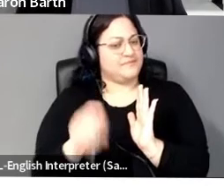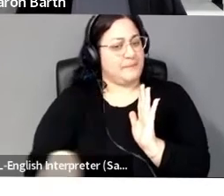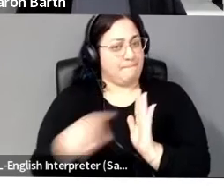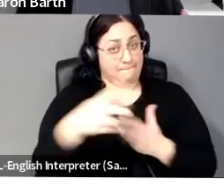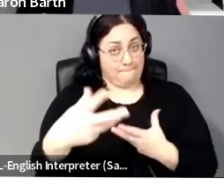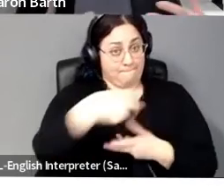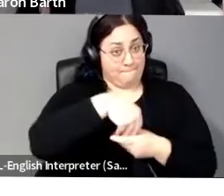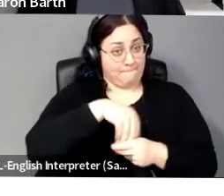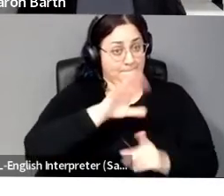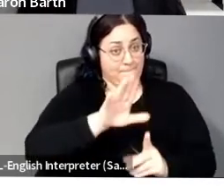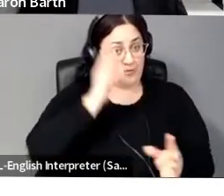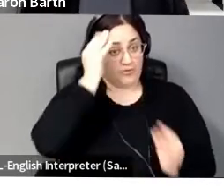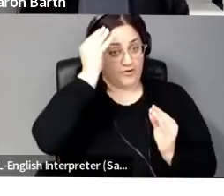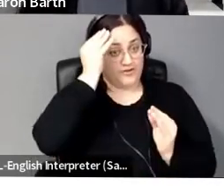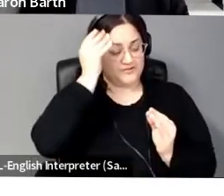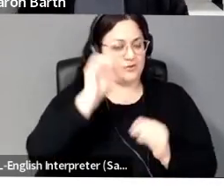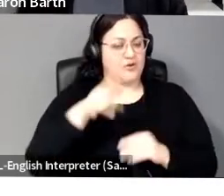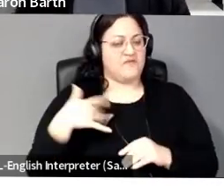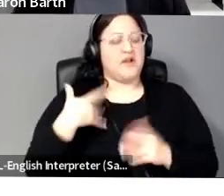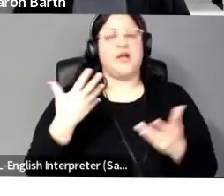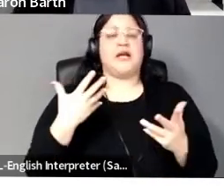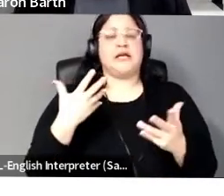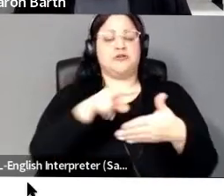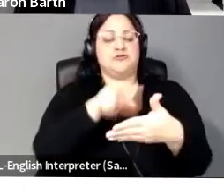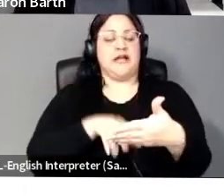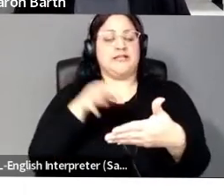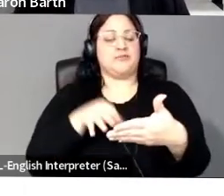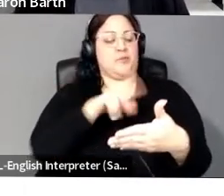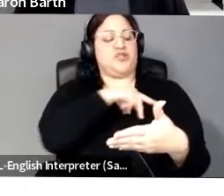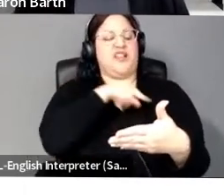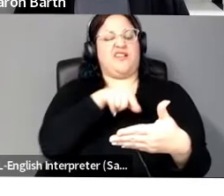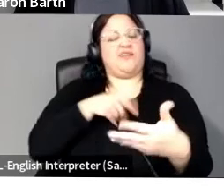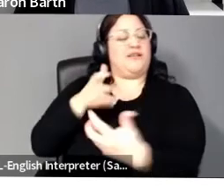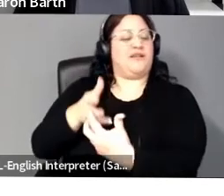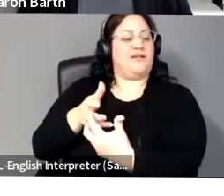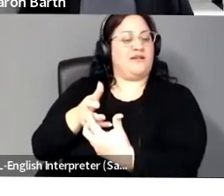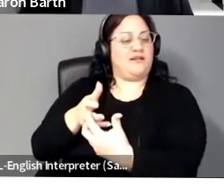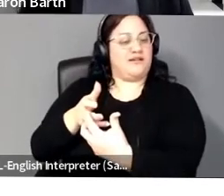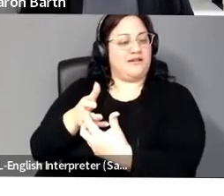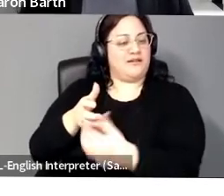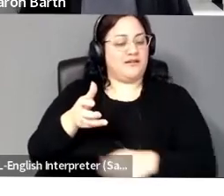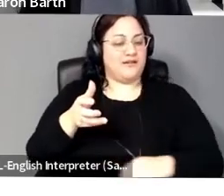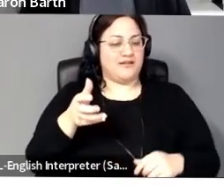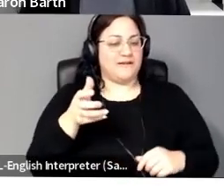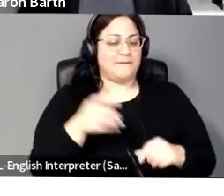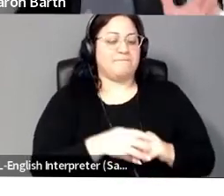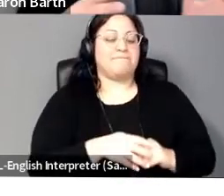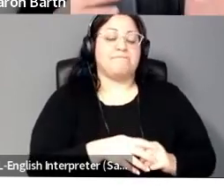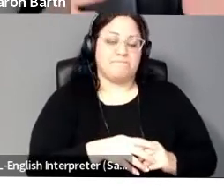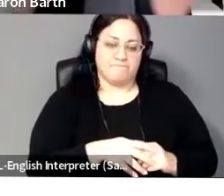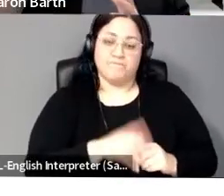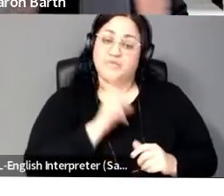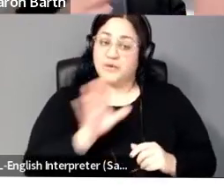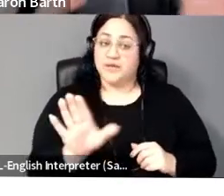So our brain is way more interested in doing